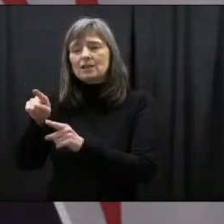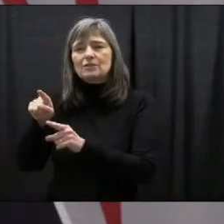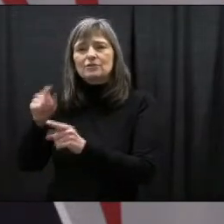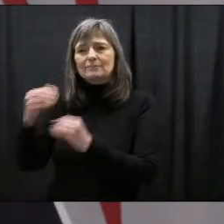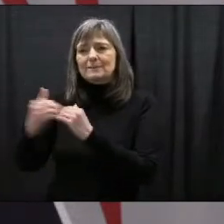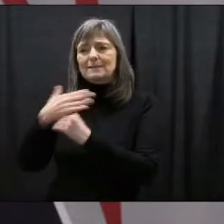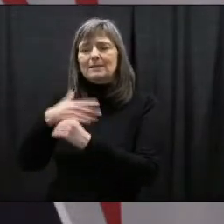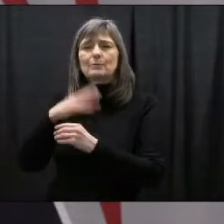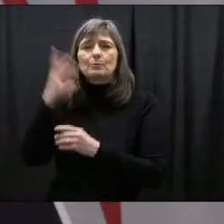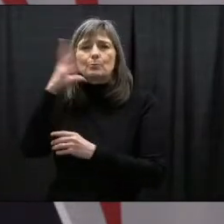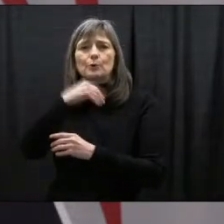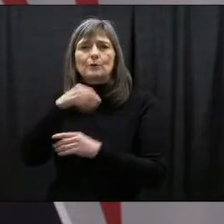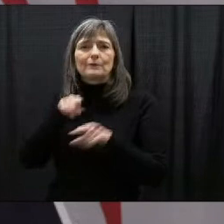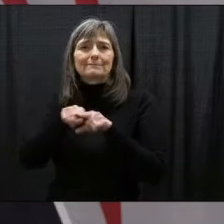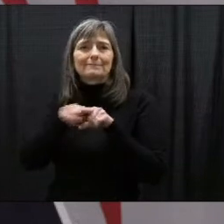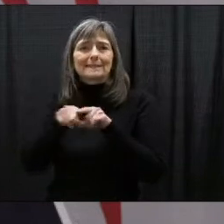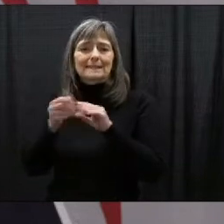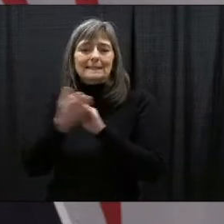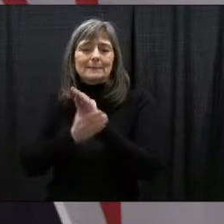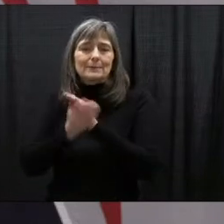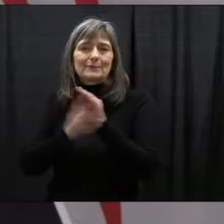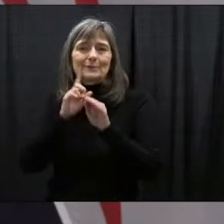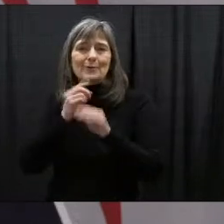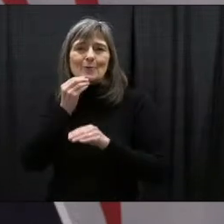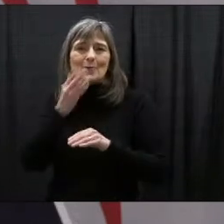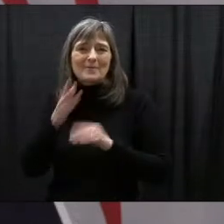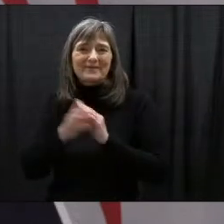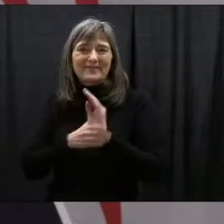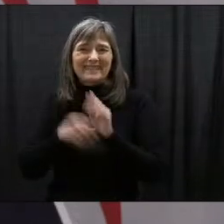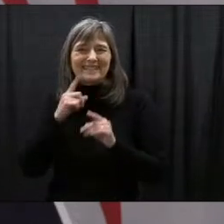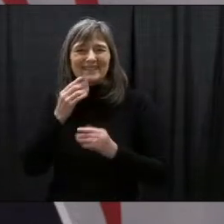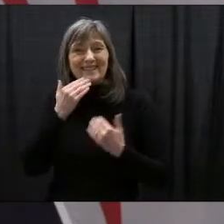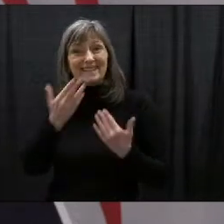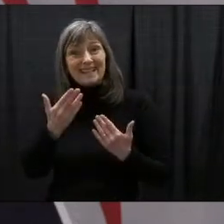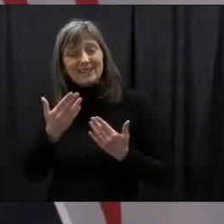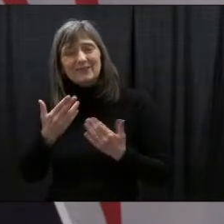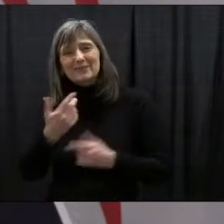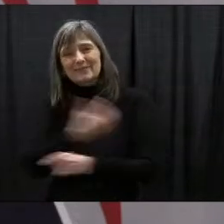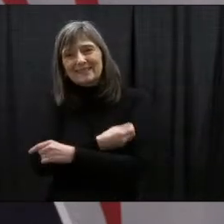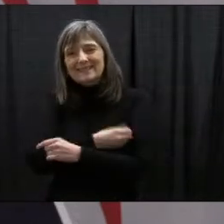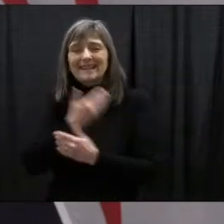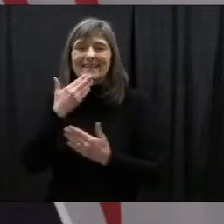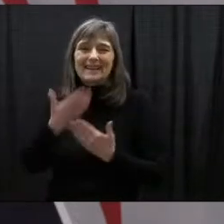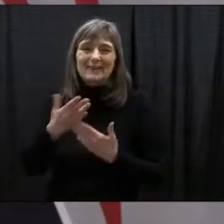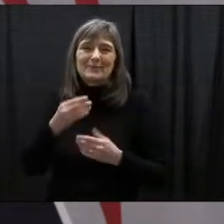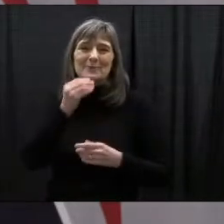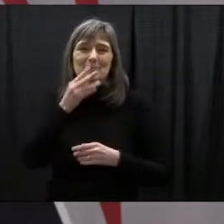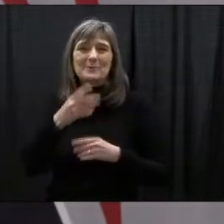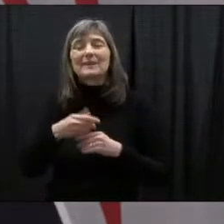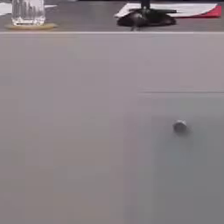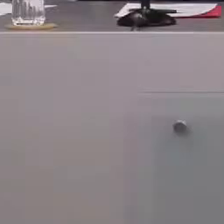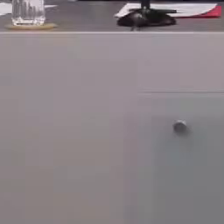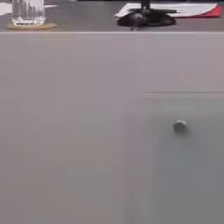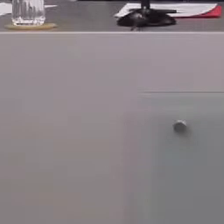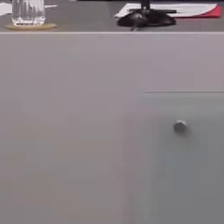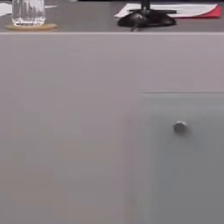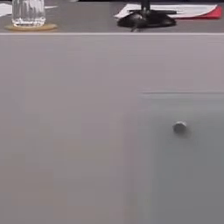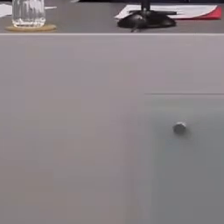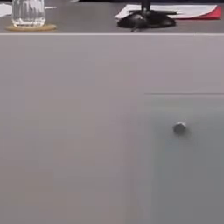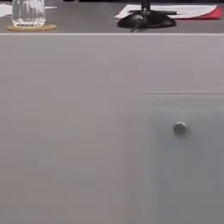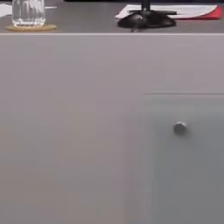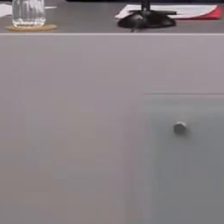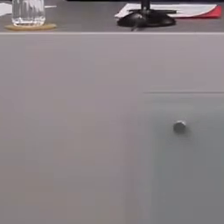some beautiful hand-knit slippers that keep our feet warm. So thanks for helping with the vaccine, and thanks for keeping our feet warm. Yes, thank you, Mary.